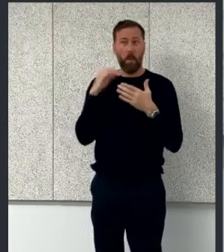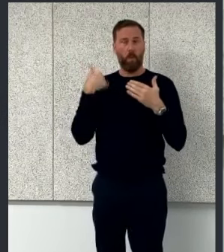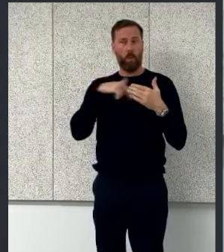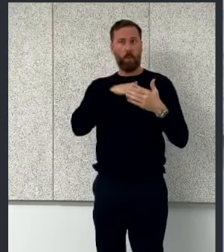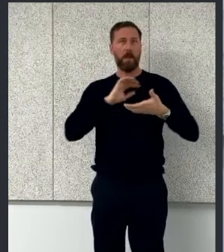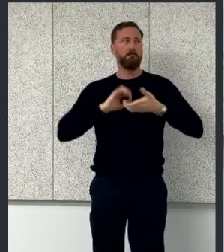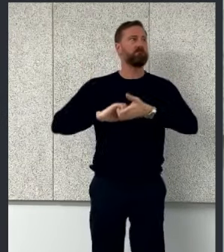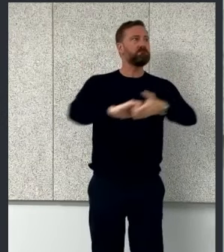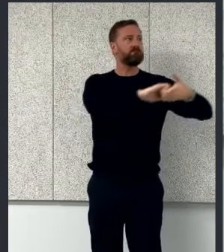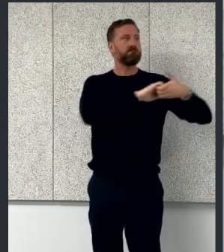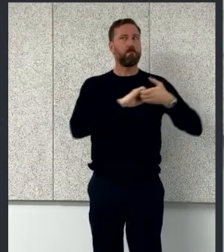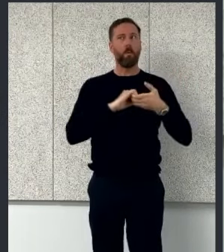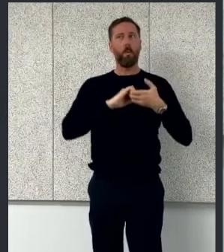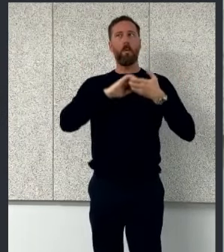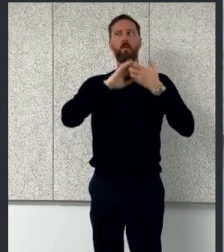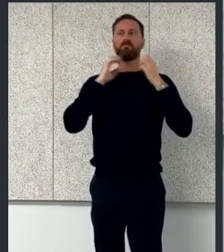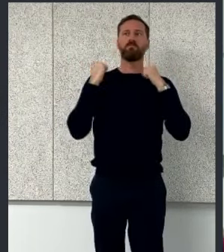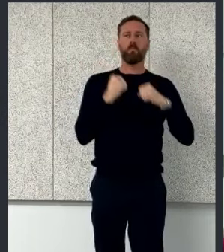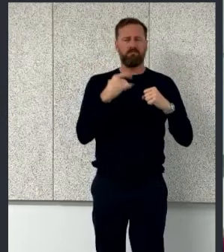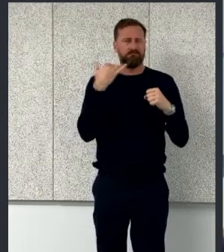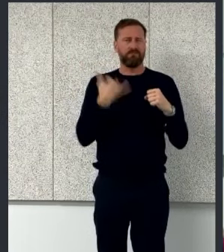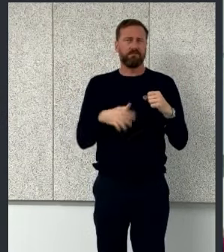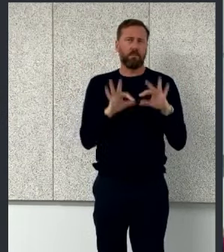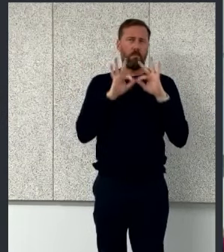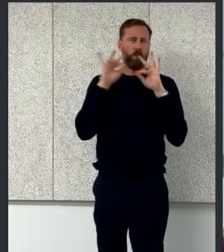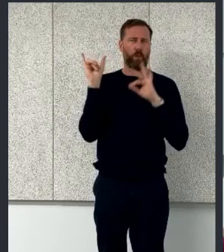is of utmost importance to us.